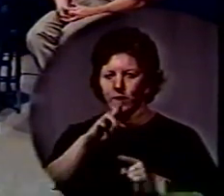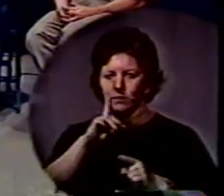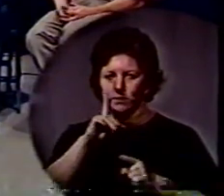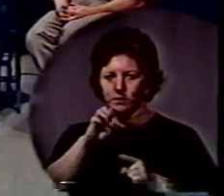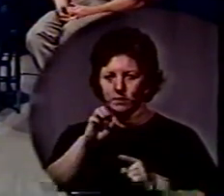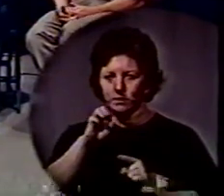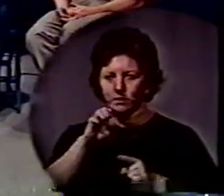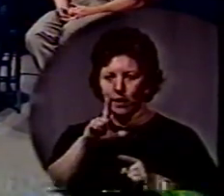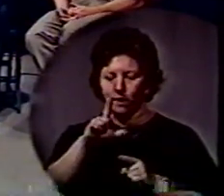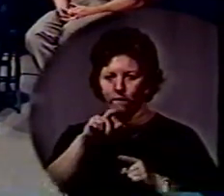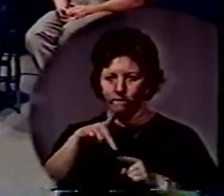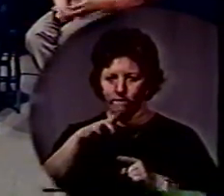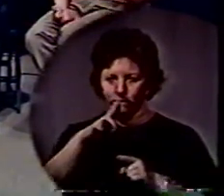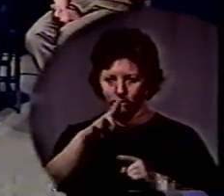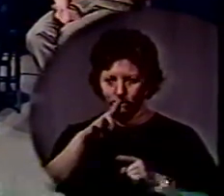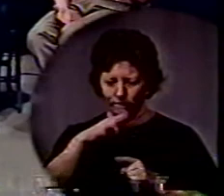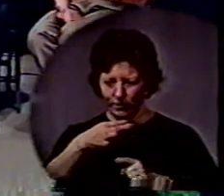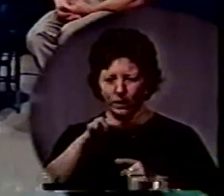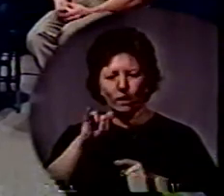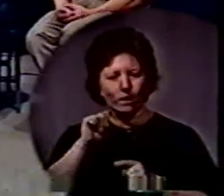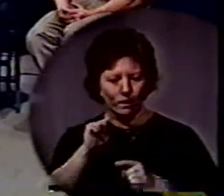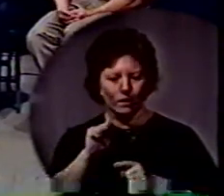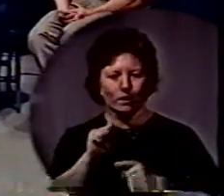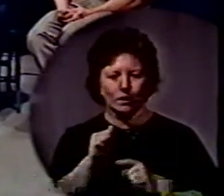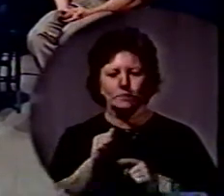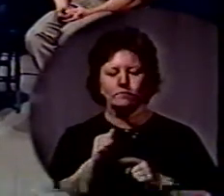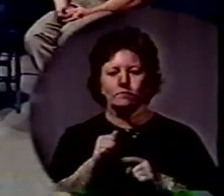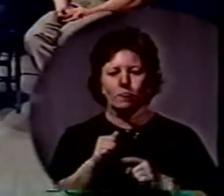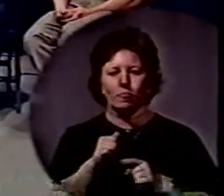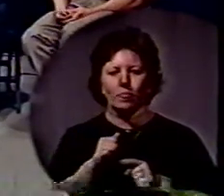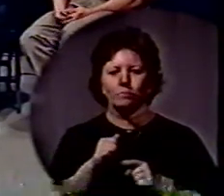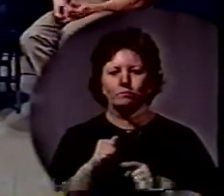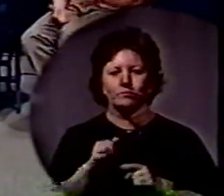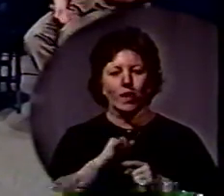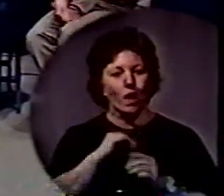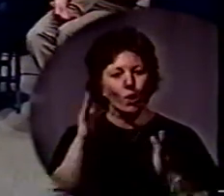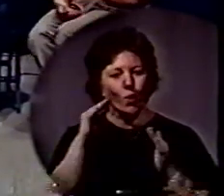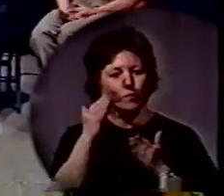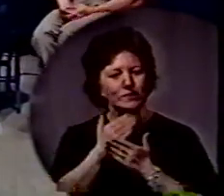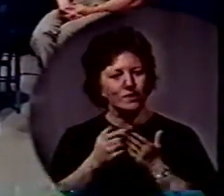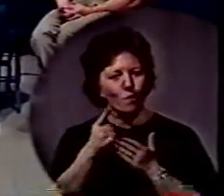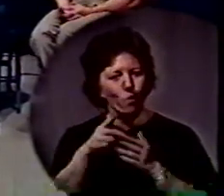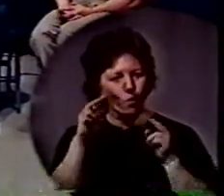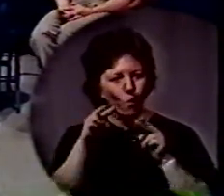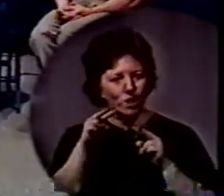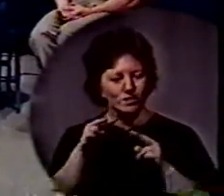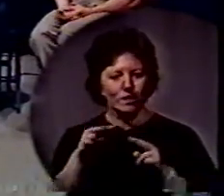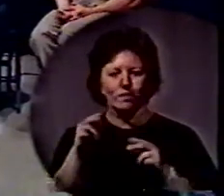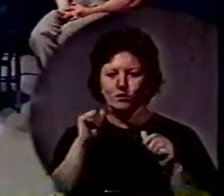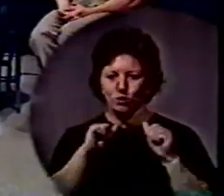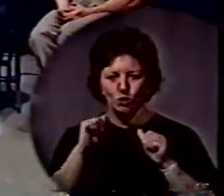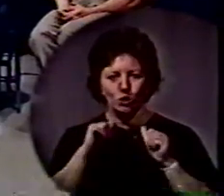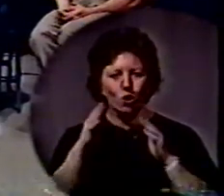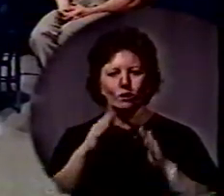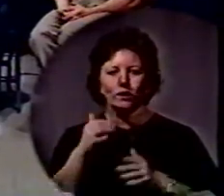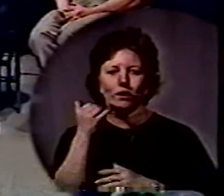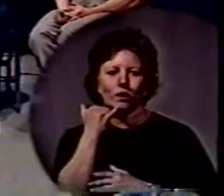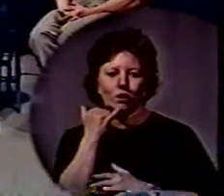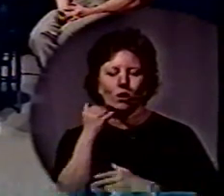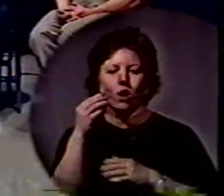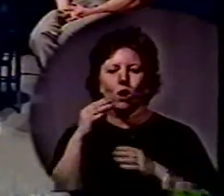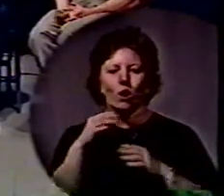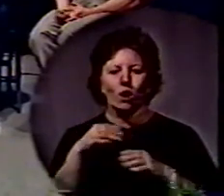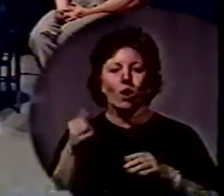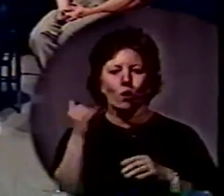will be competing at the gay games. Gee, mm-hmm. I hope somebody that's watching the show will be interested and give a call. And, Yes, and you can call